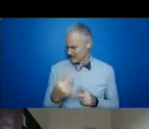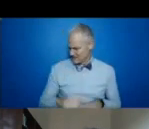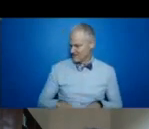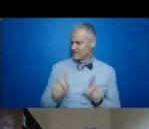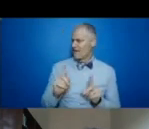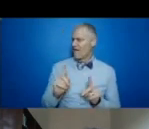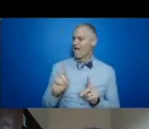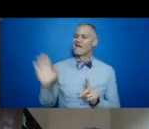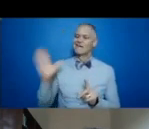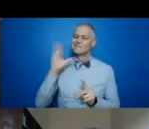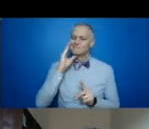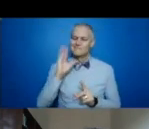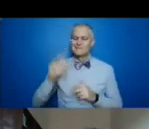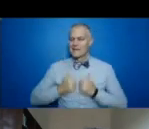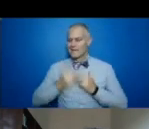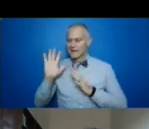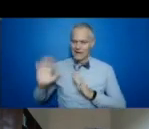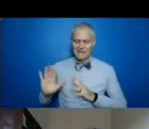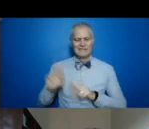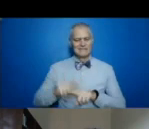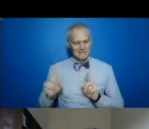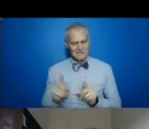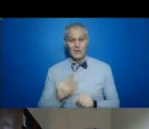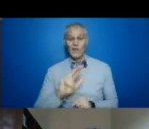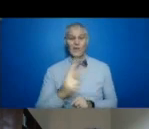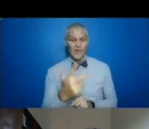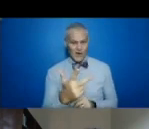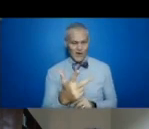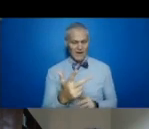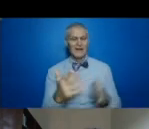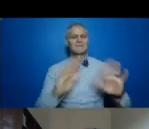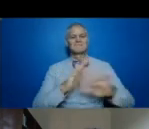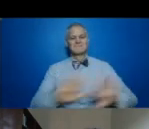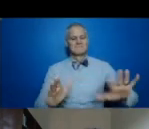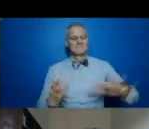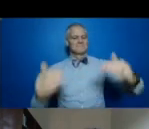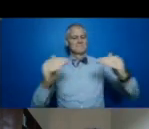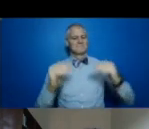differently. After we've done it with the third thing, we do it with the community itself. And so we try to